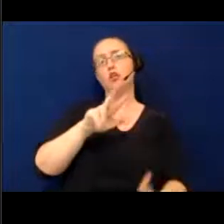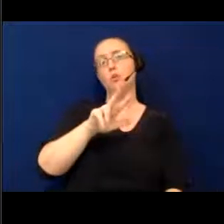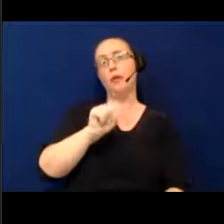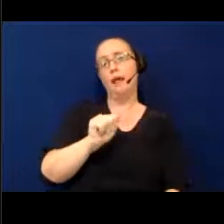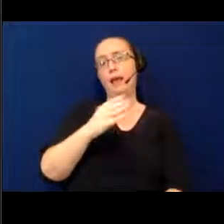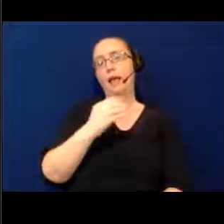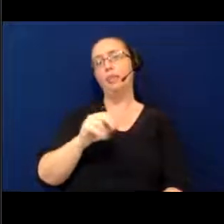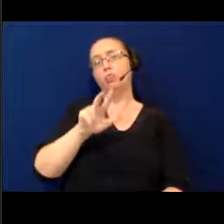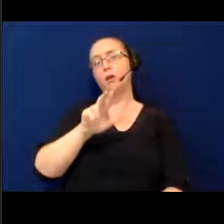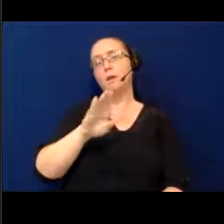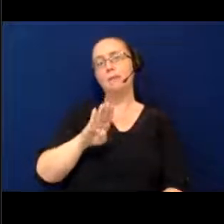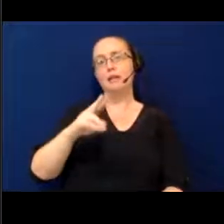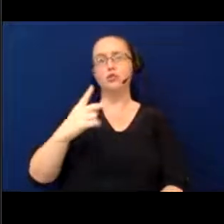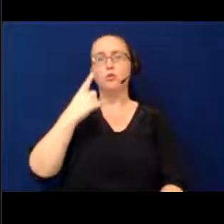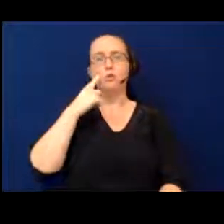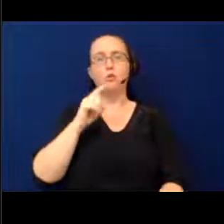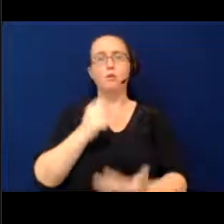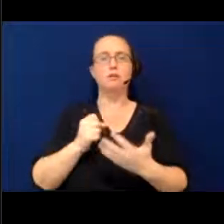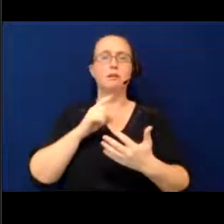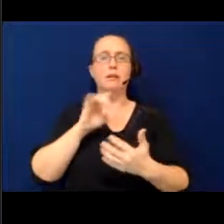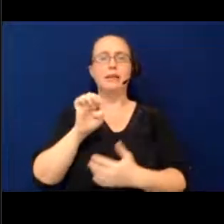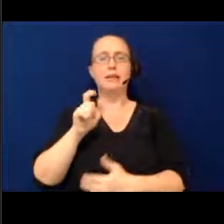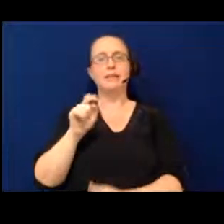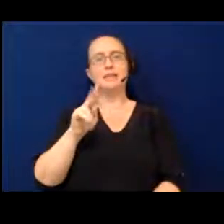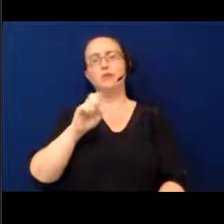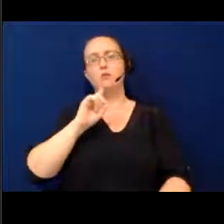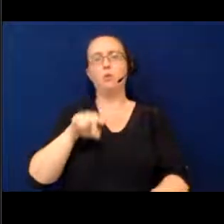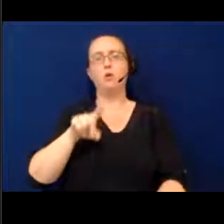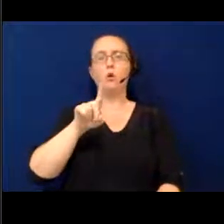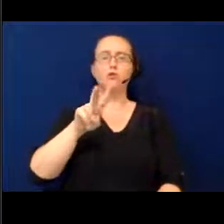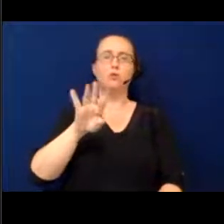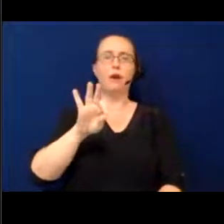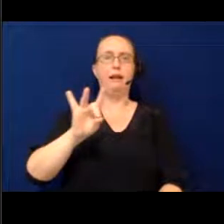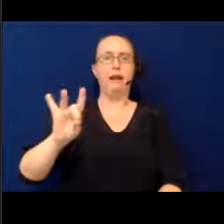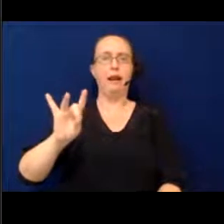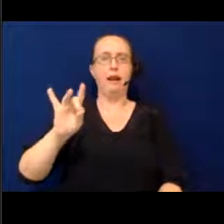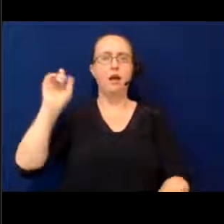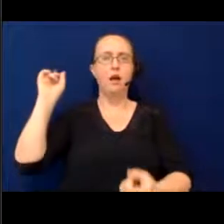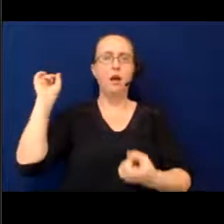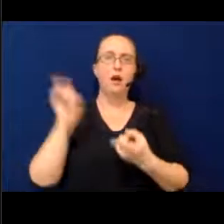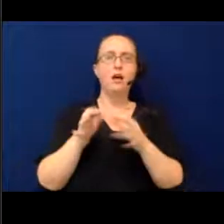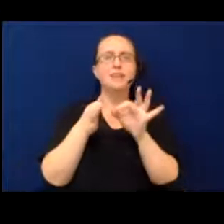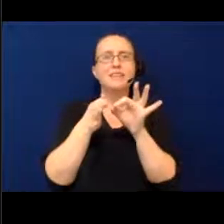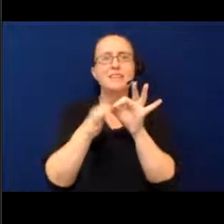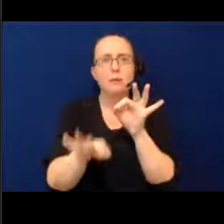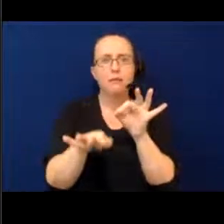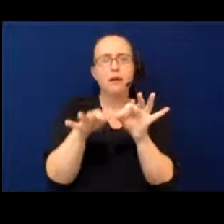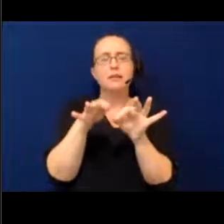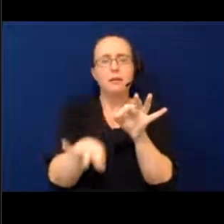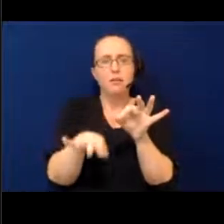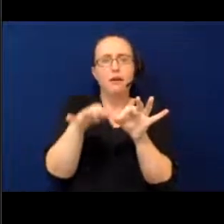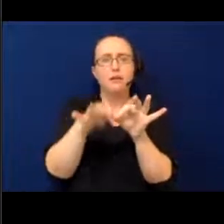of Executive Order 12988. Simplify, simplify, simplify.